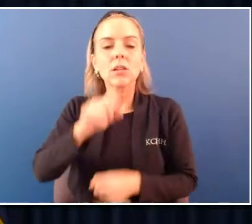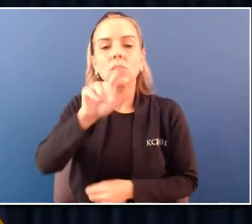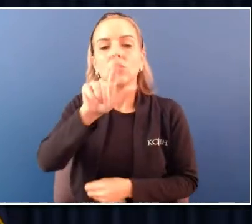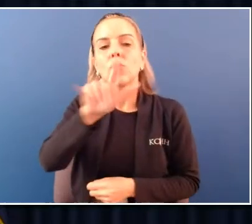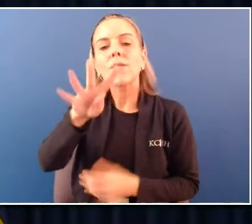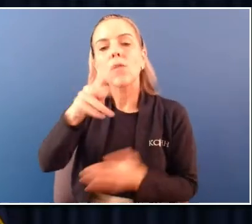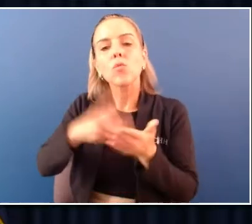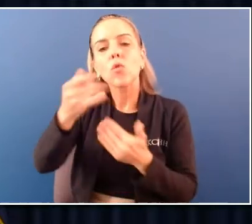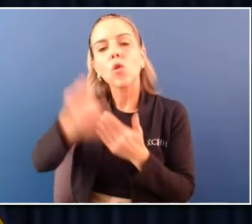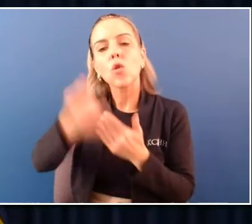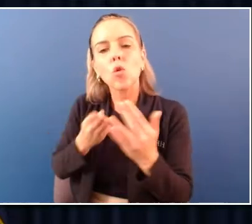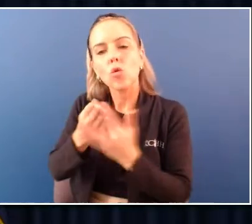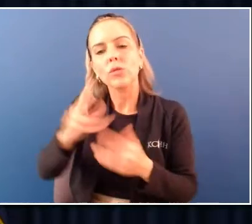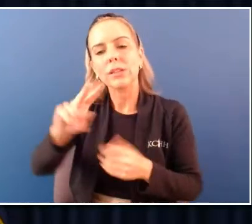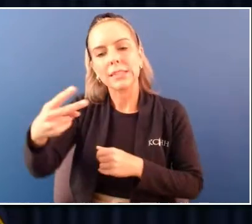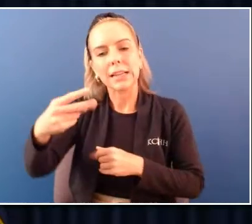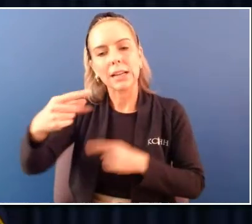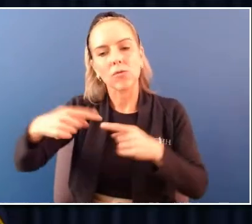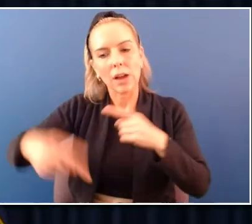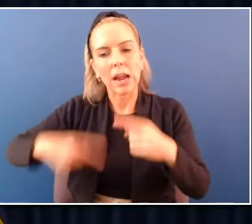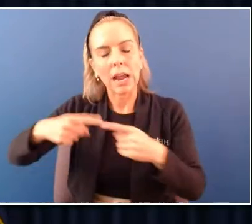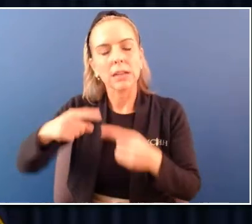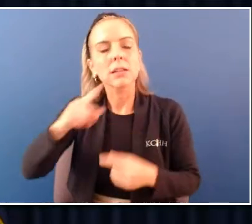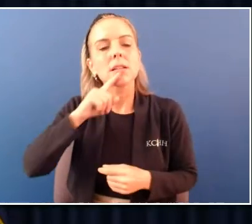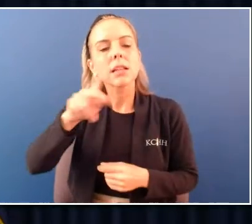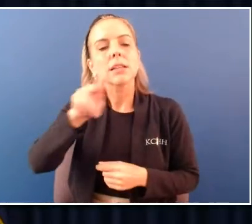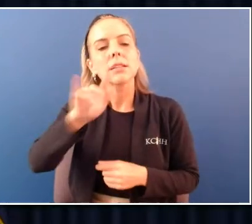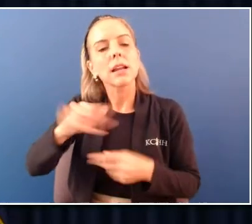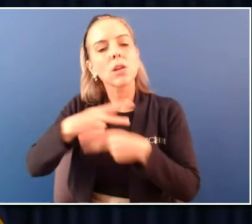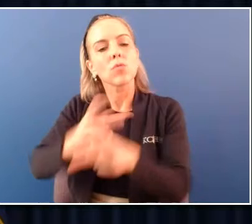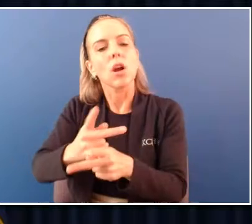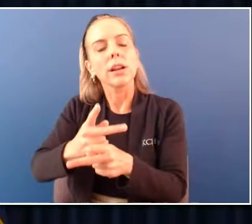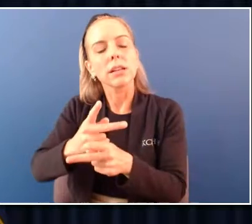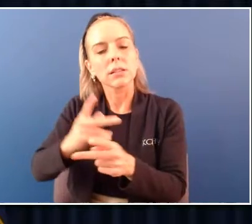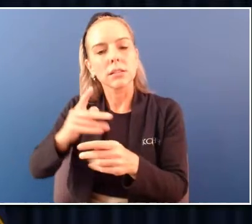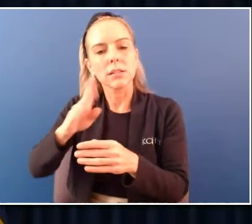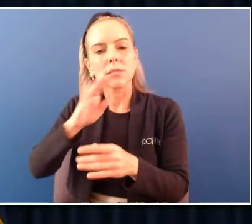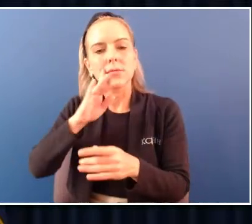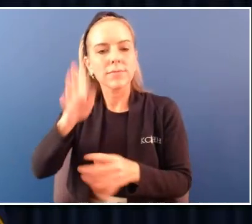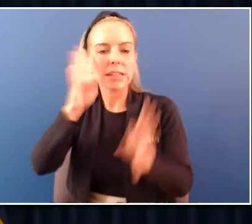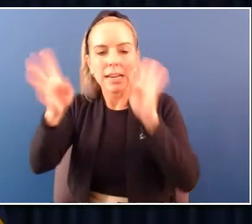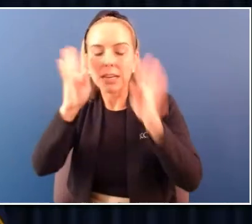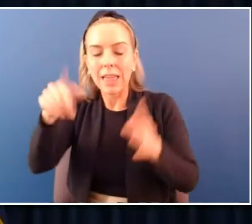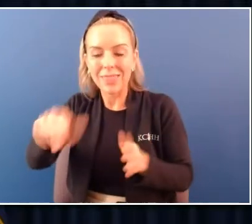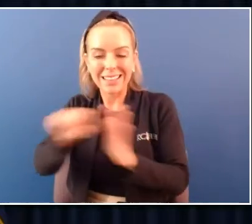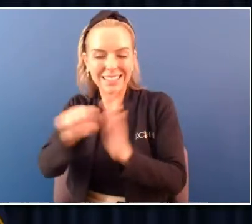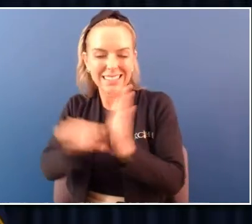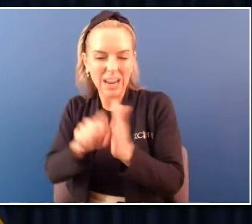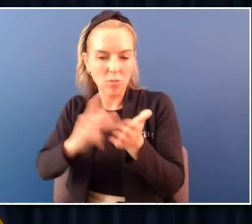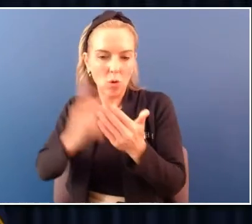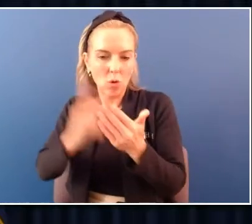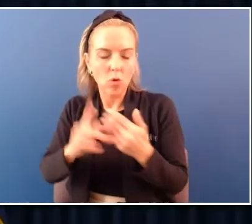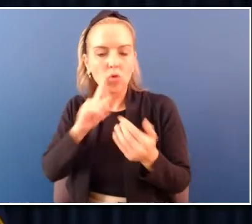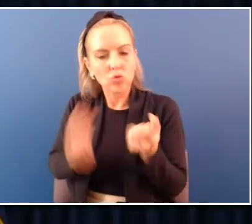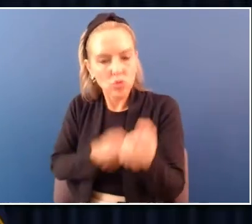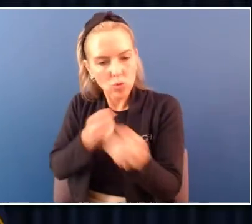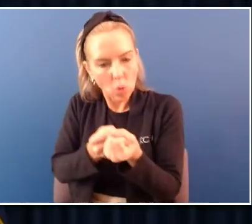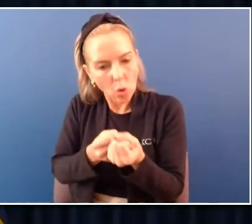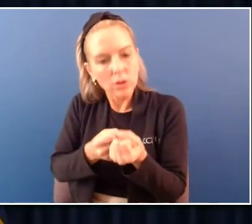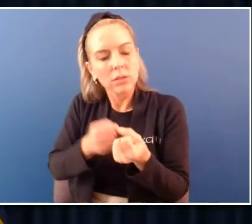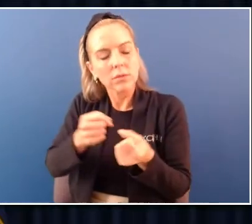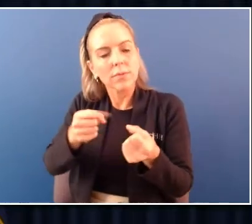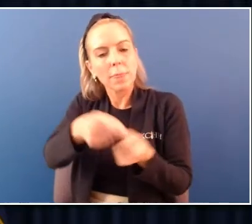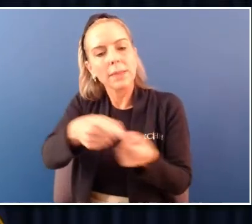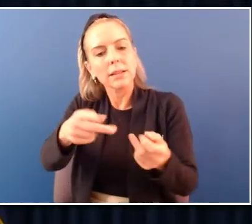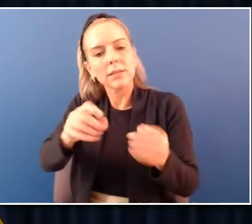throughout the 2nd round of the Kentucky Product Development Initiative, which is the state's program to support the development and expansion of job sites.